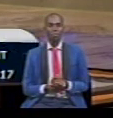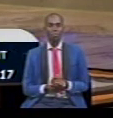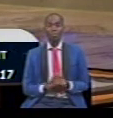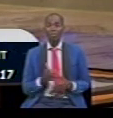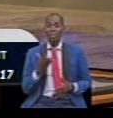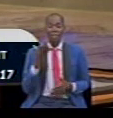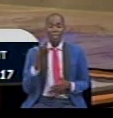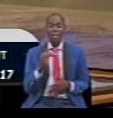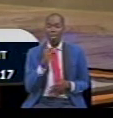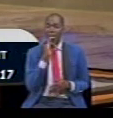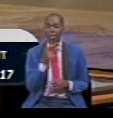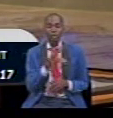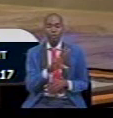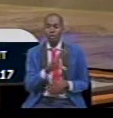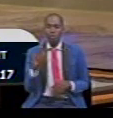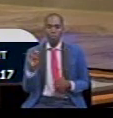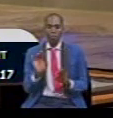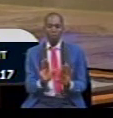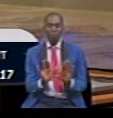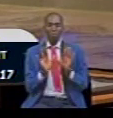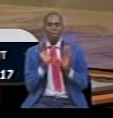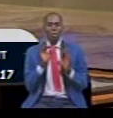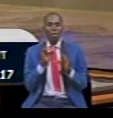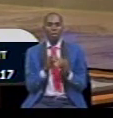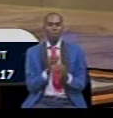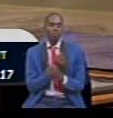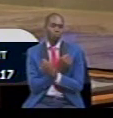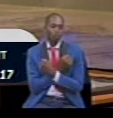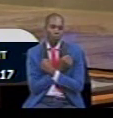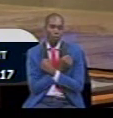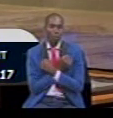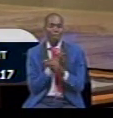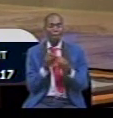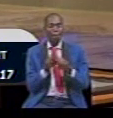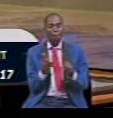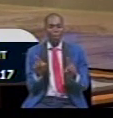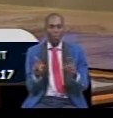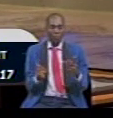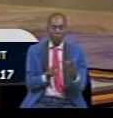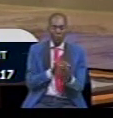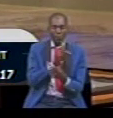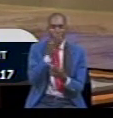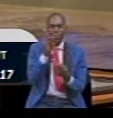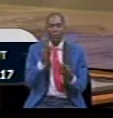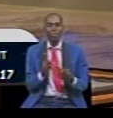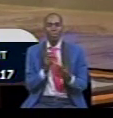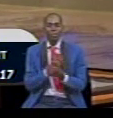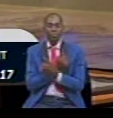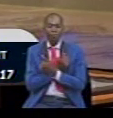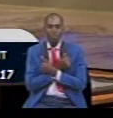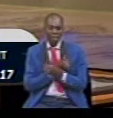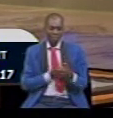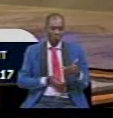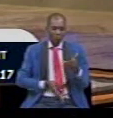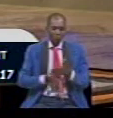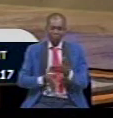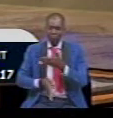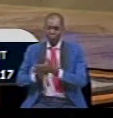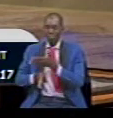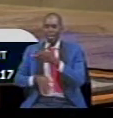no fear in love, but perfect love casteth